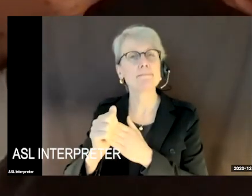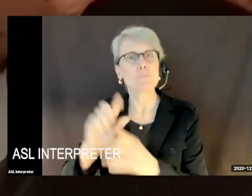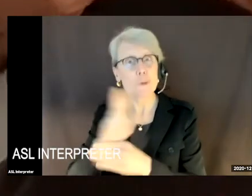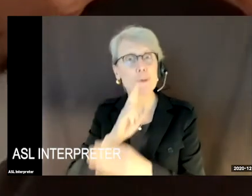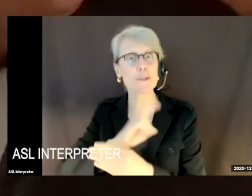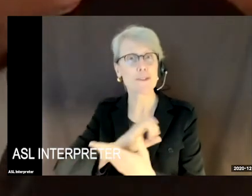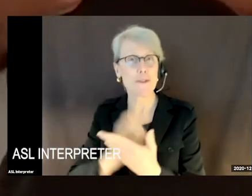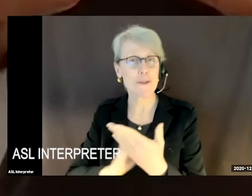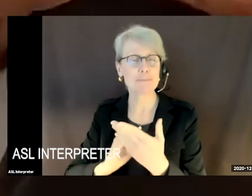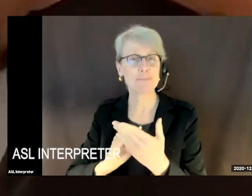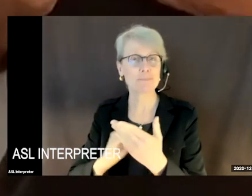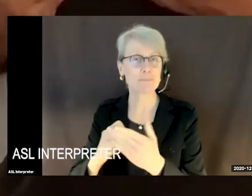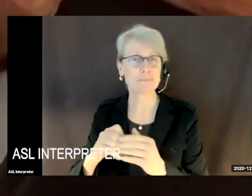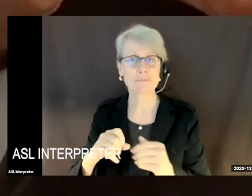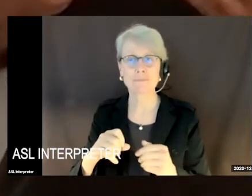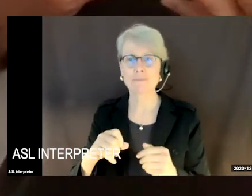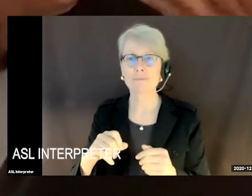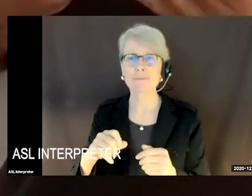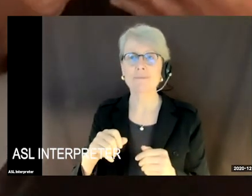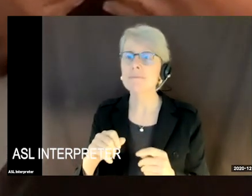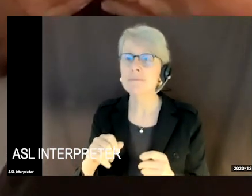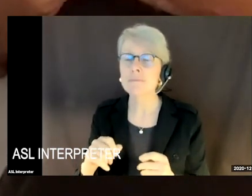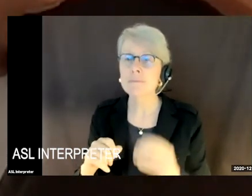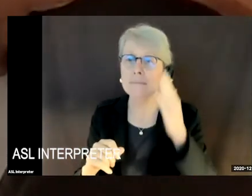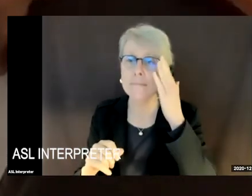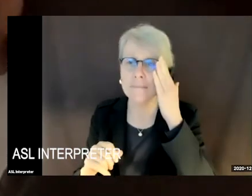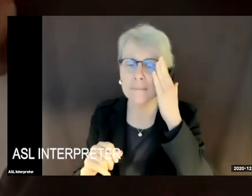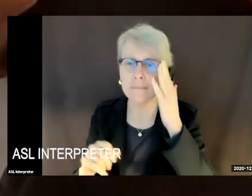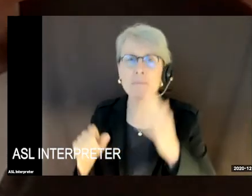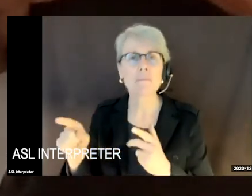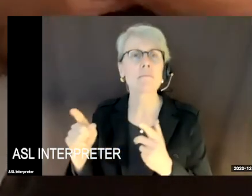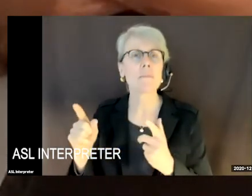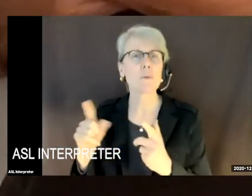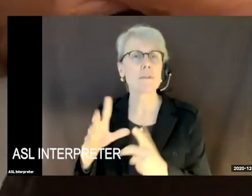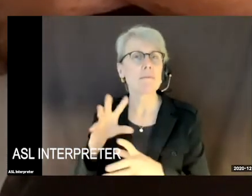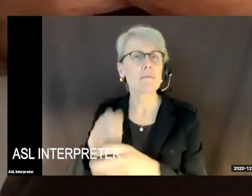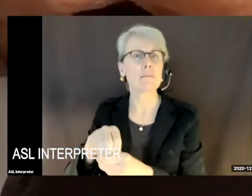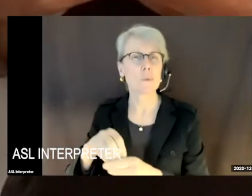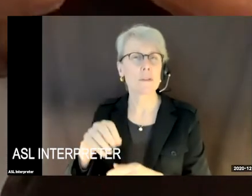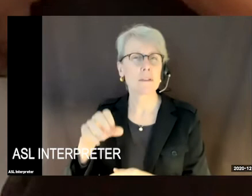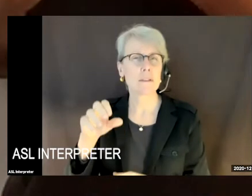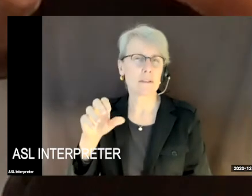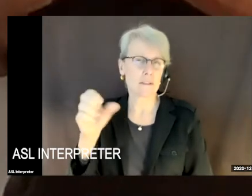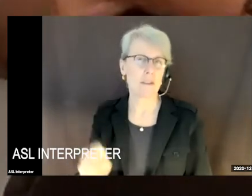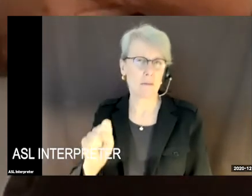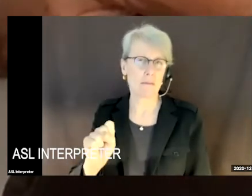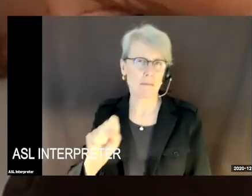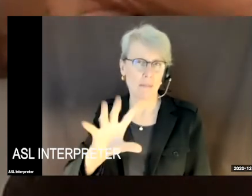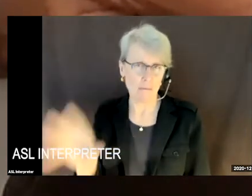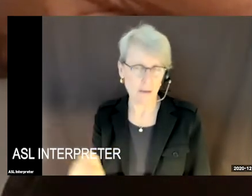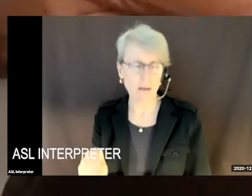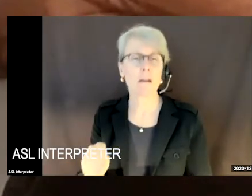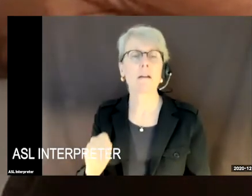a group of people looking at leadership through an arts-based lens. And we were all having so much fun together. And he was a well-known